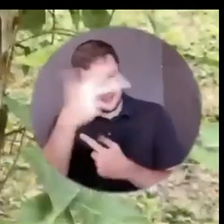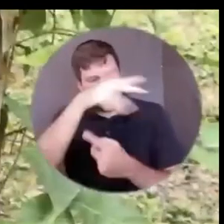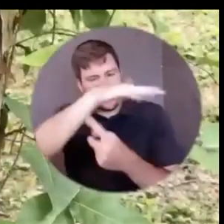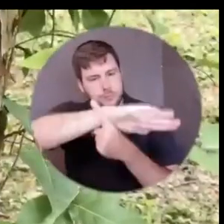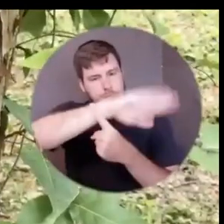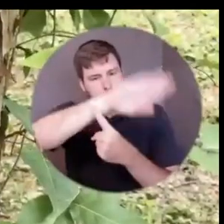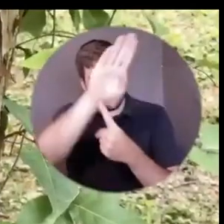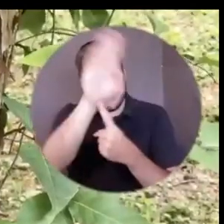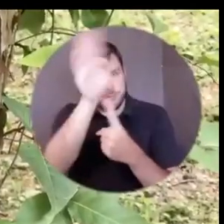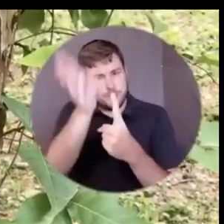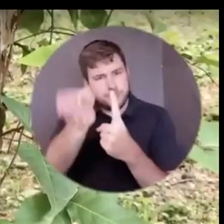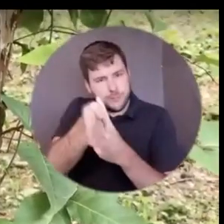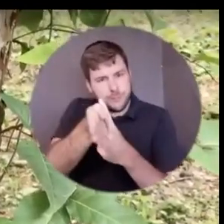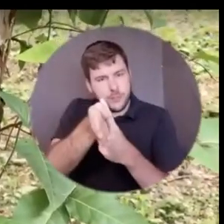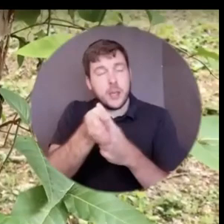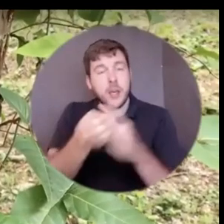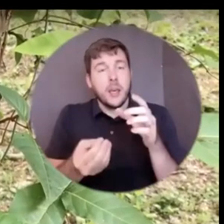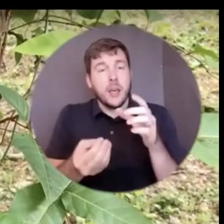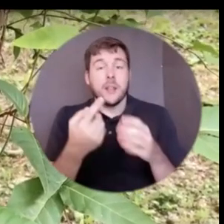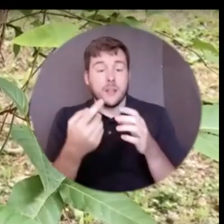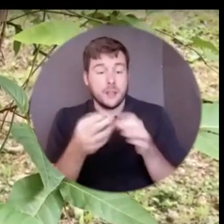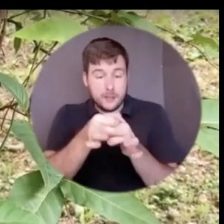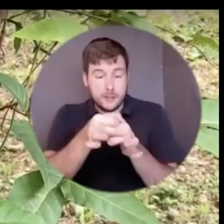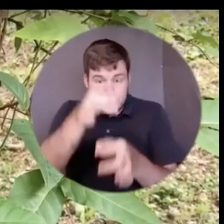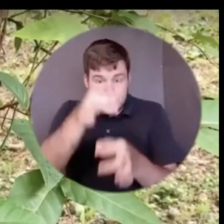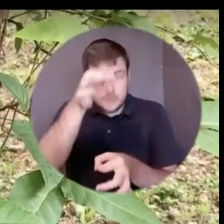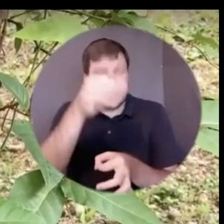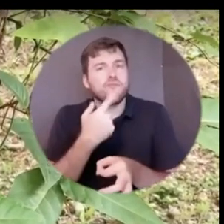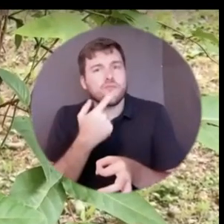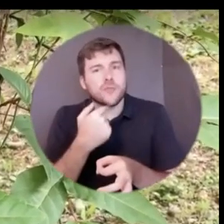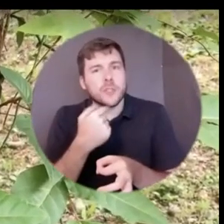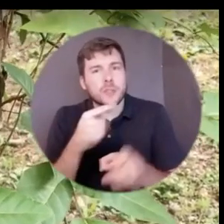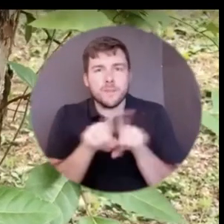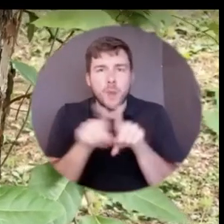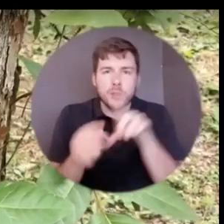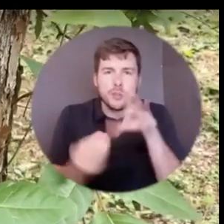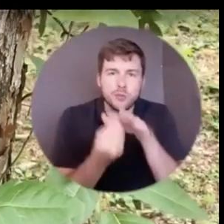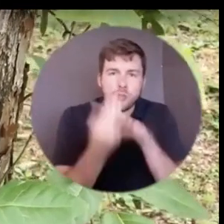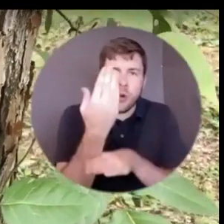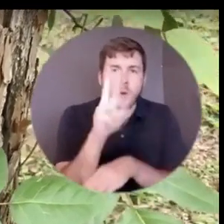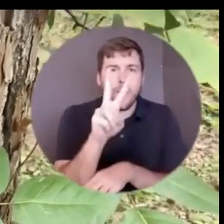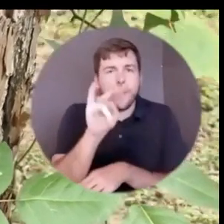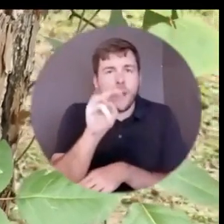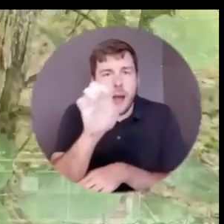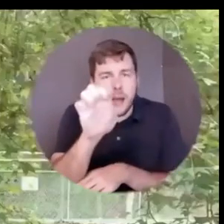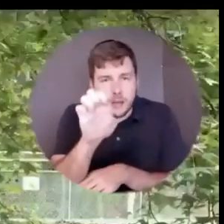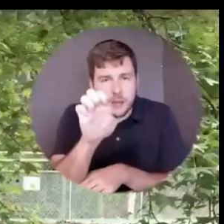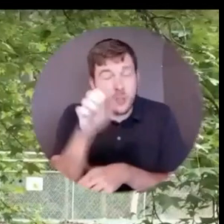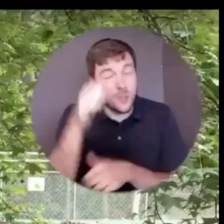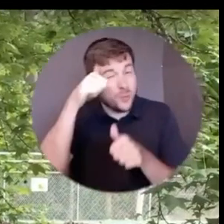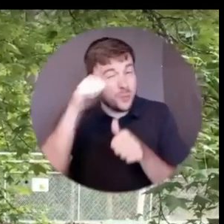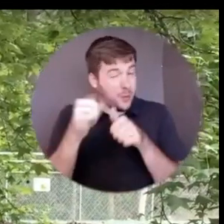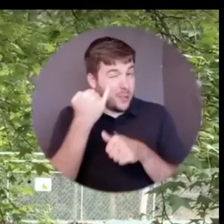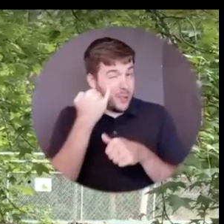has red stems, and then grows on this really tall vine. And so a good few things to help you remember that are leaves of